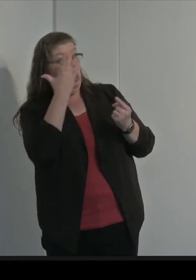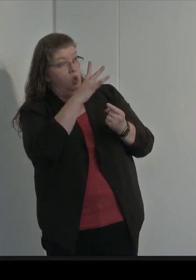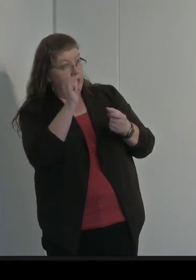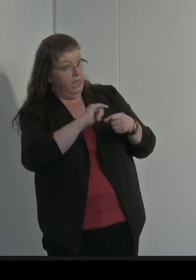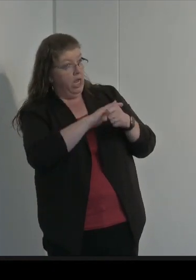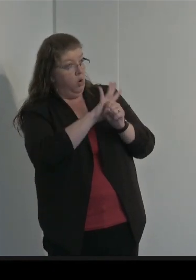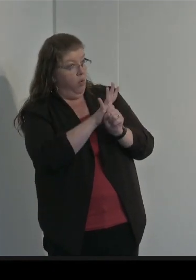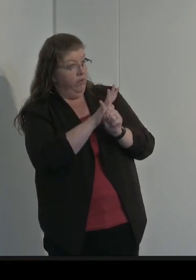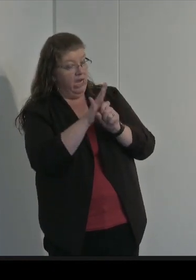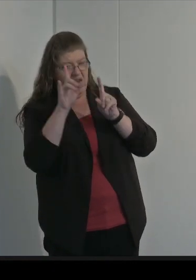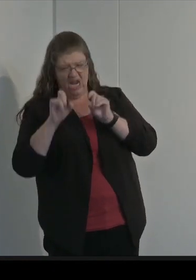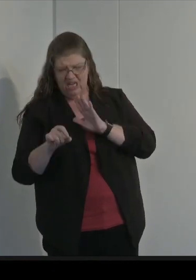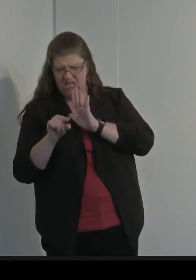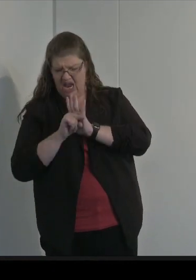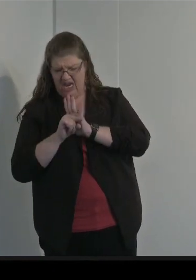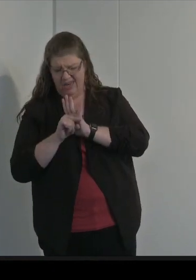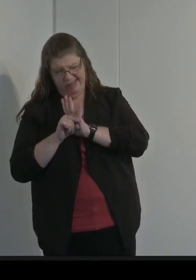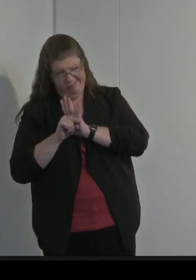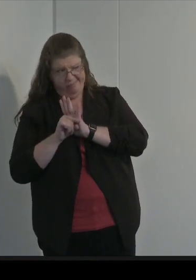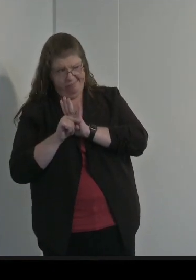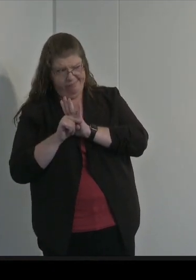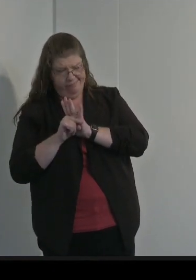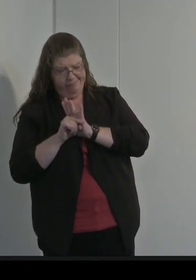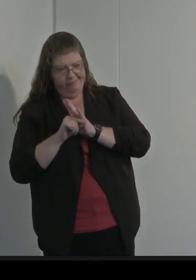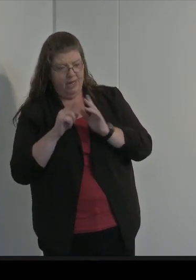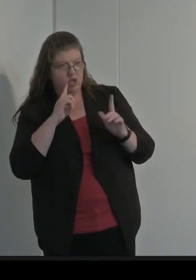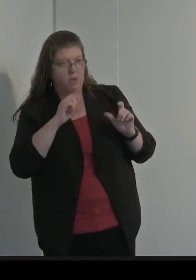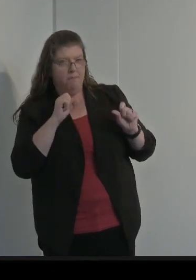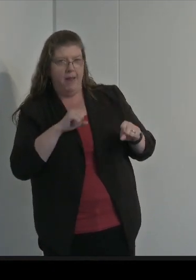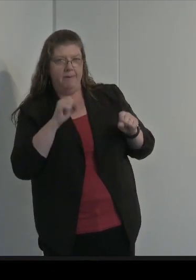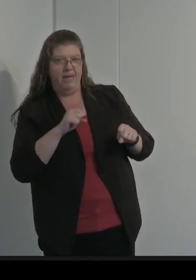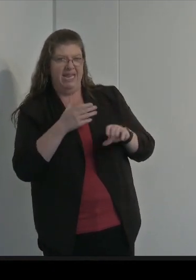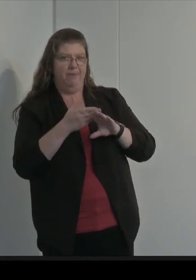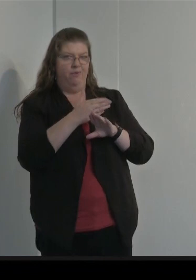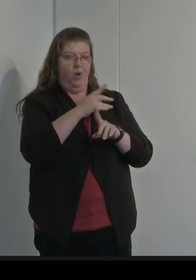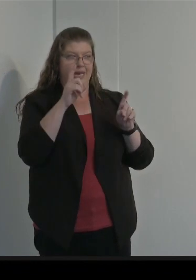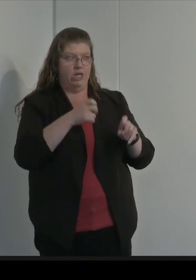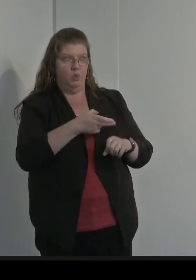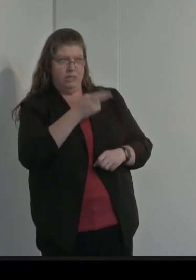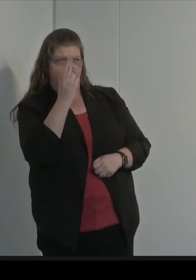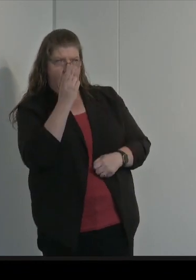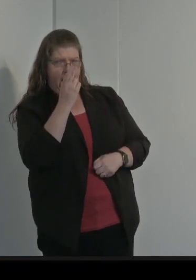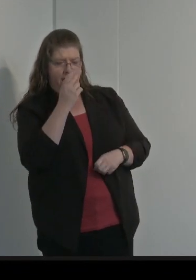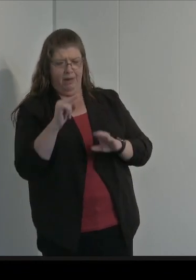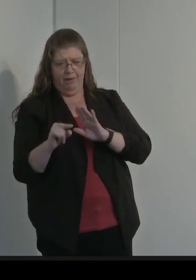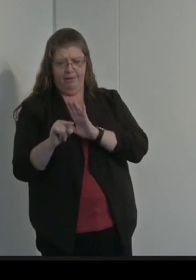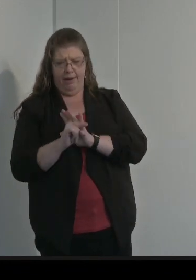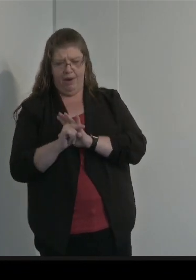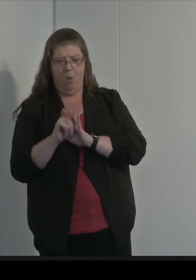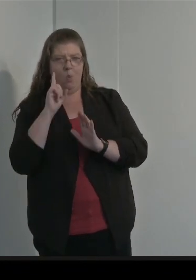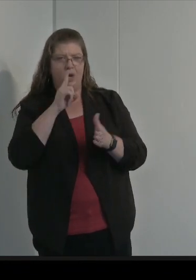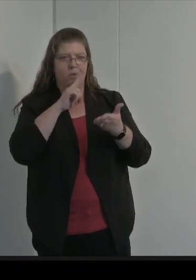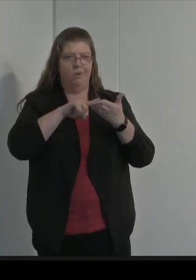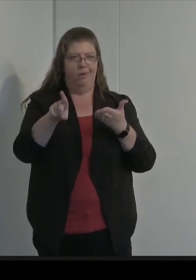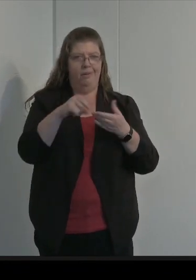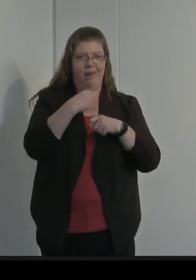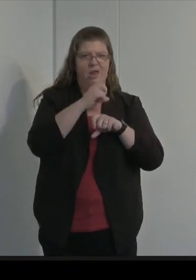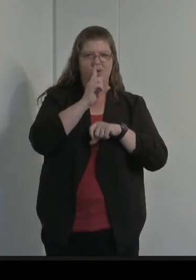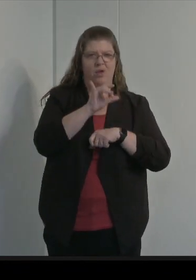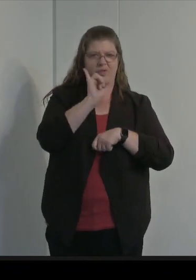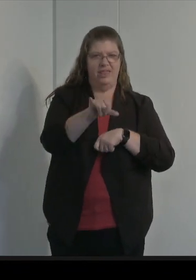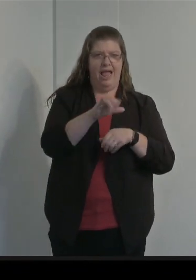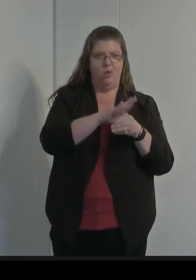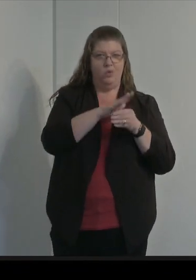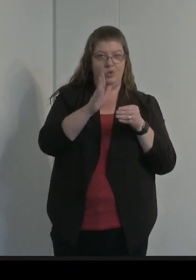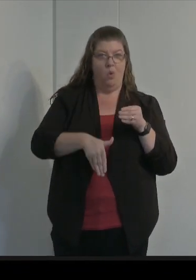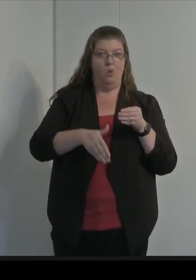your test is negative, that would mean that your pre-test probability for that test was high, and you would want to validate that result.